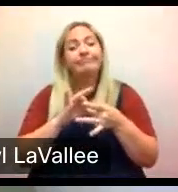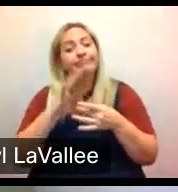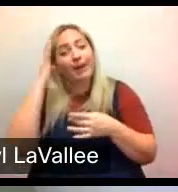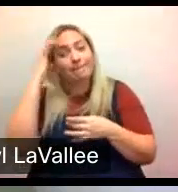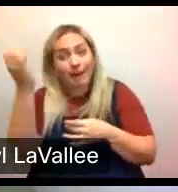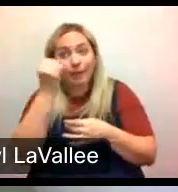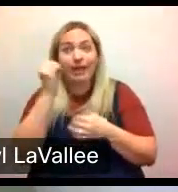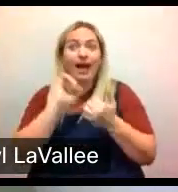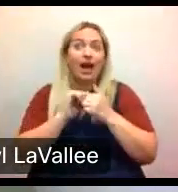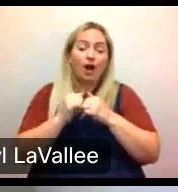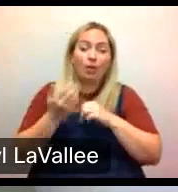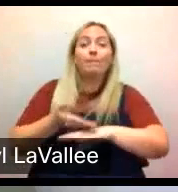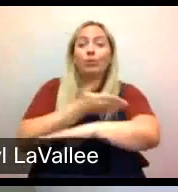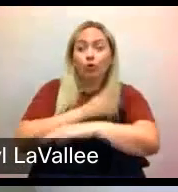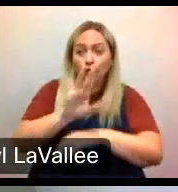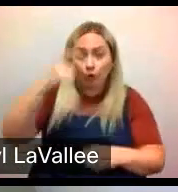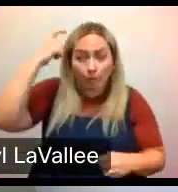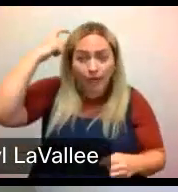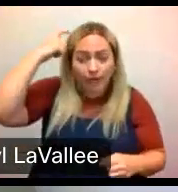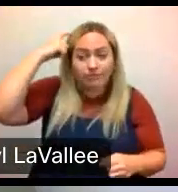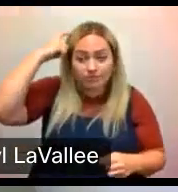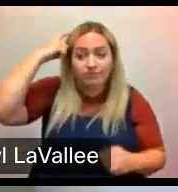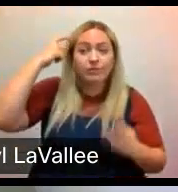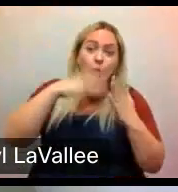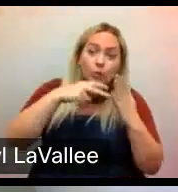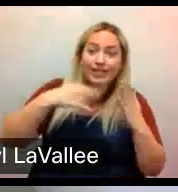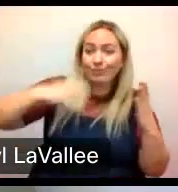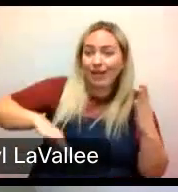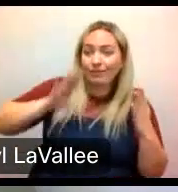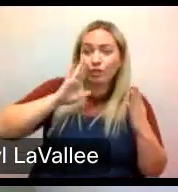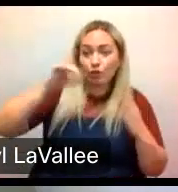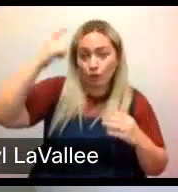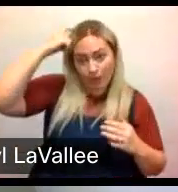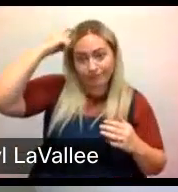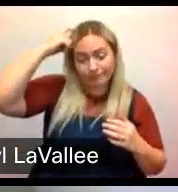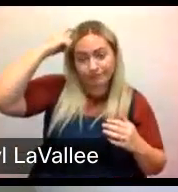can improve your brain, right? That reading benefits your brain this way.